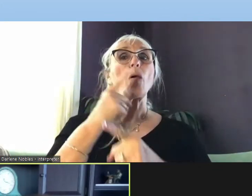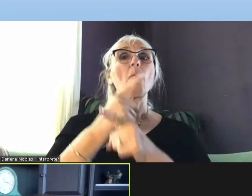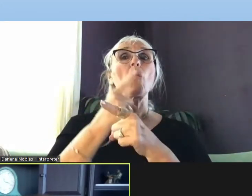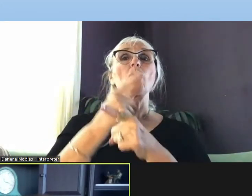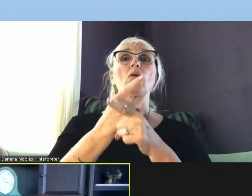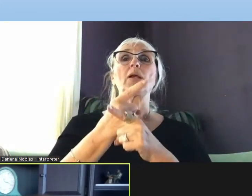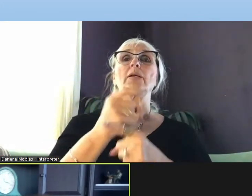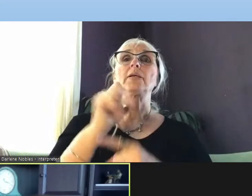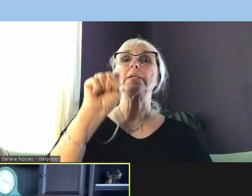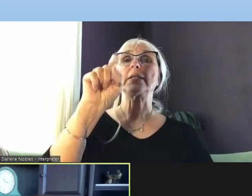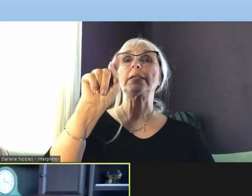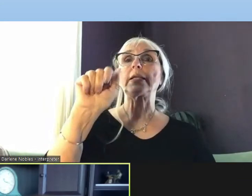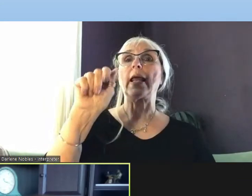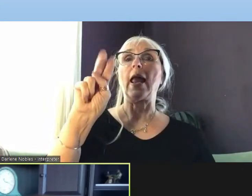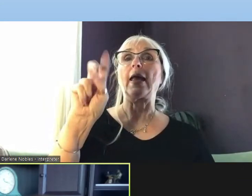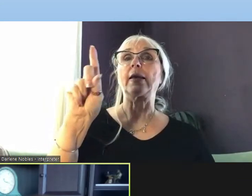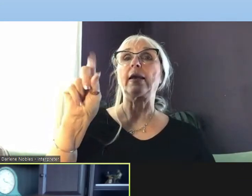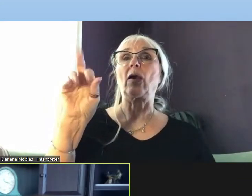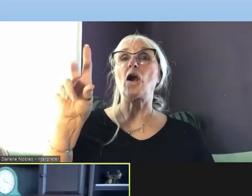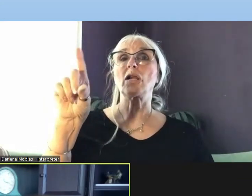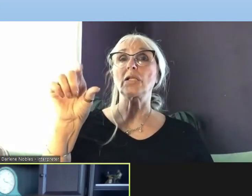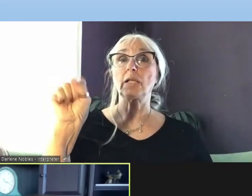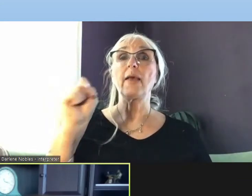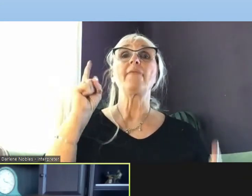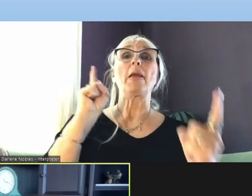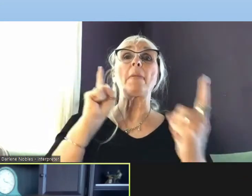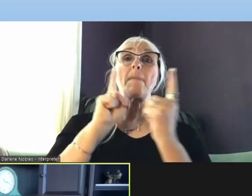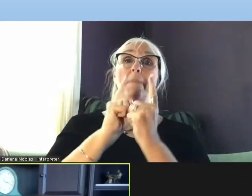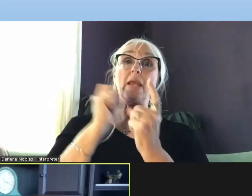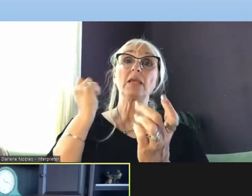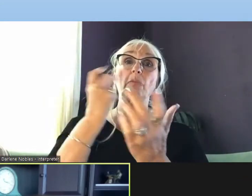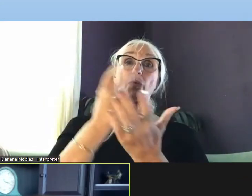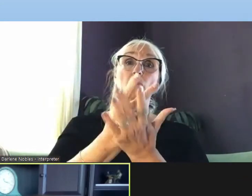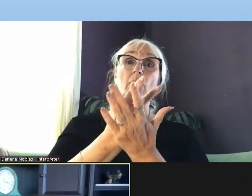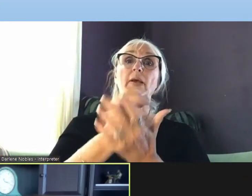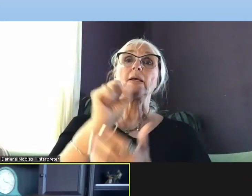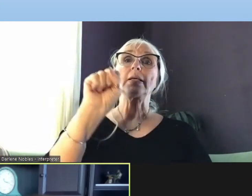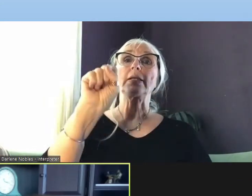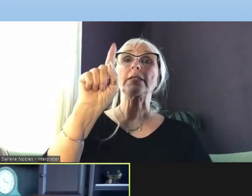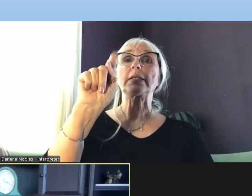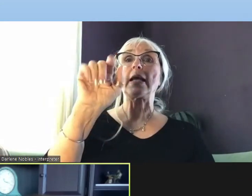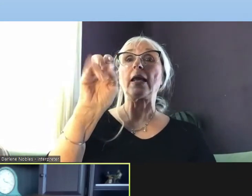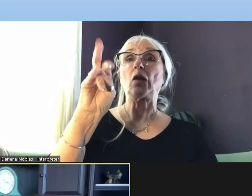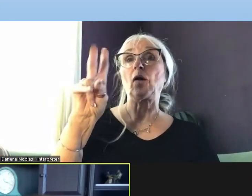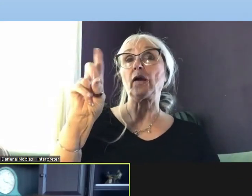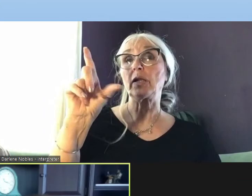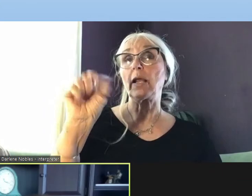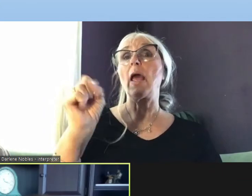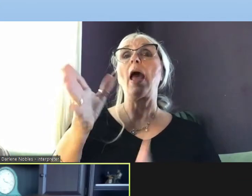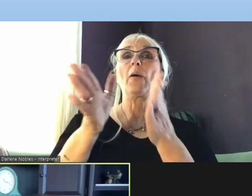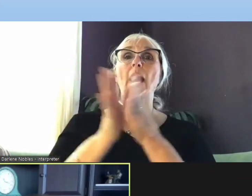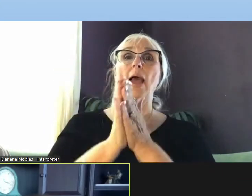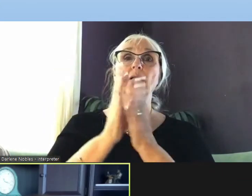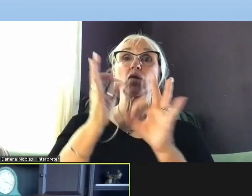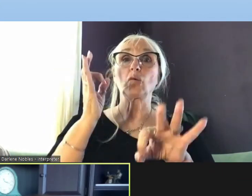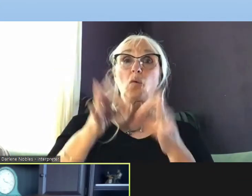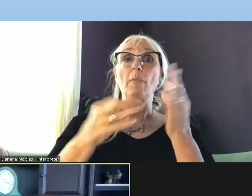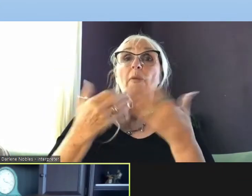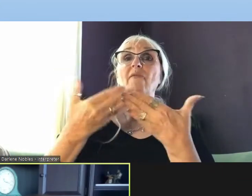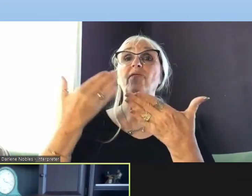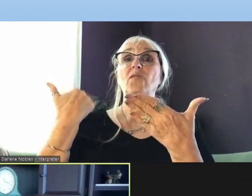there. If they do meet the approved standards, I would like to ask the court for approval to pursue use of